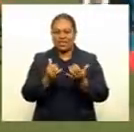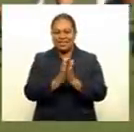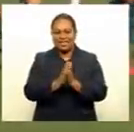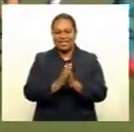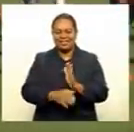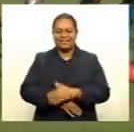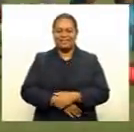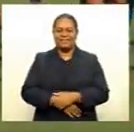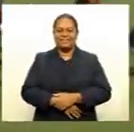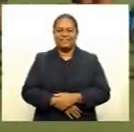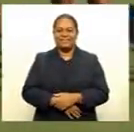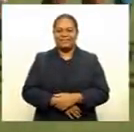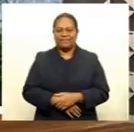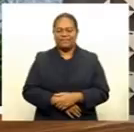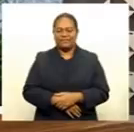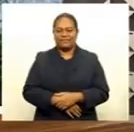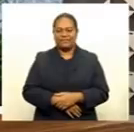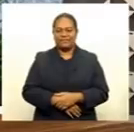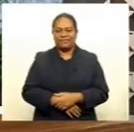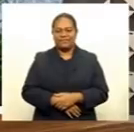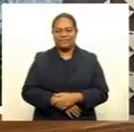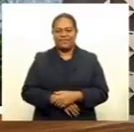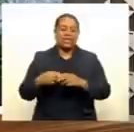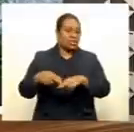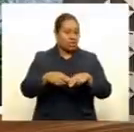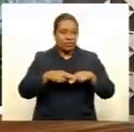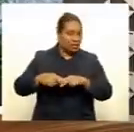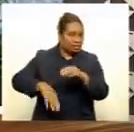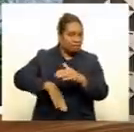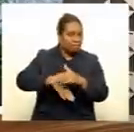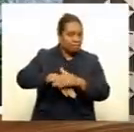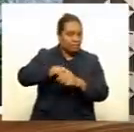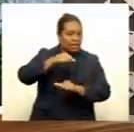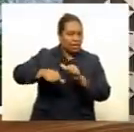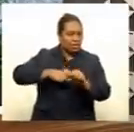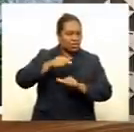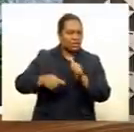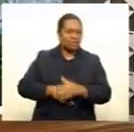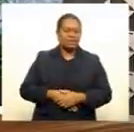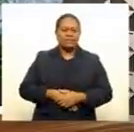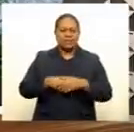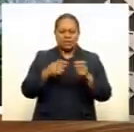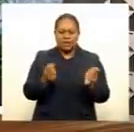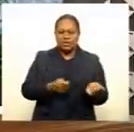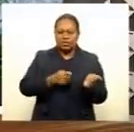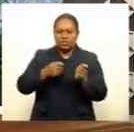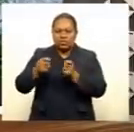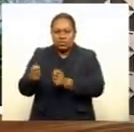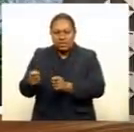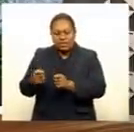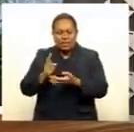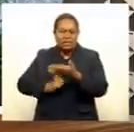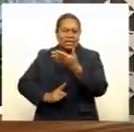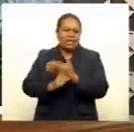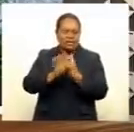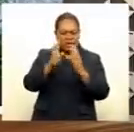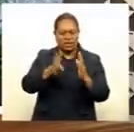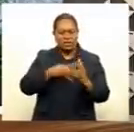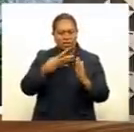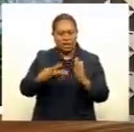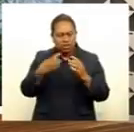Aquila Dama, FBC Sports. The Fiji Football Association mid-season transfer window will happen as scheduled